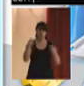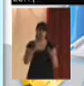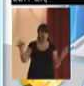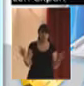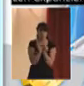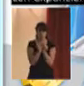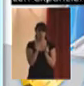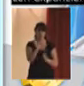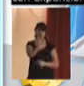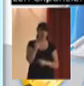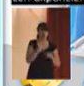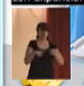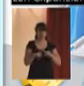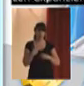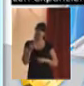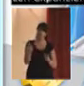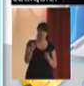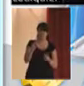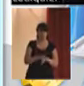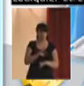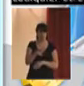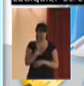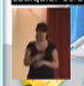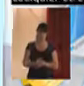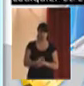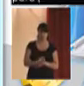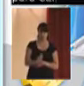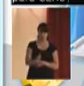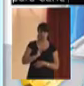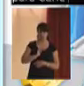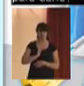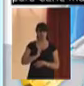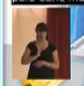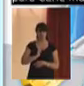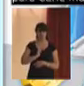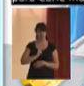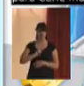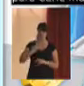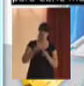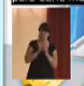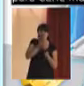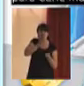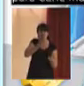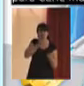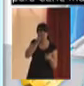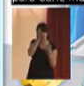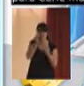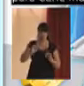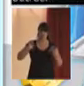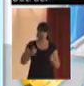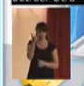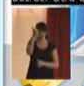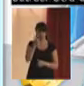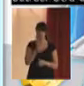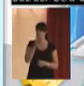an expansion of the abbreviations, with quotes, any element that could give greater richness to the data that's behind all